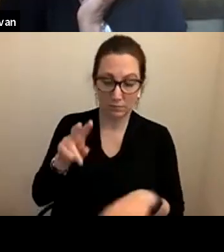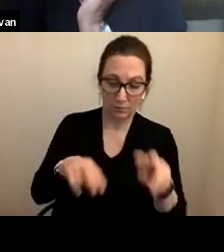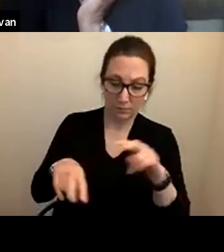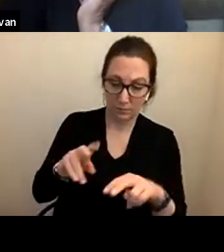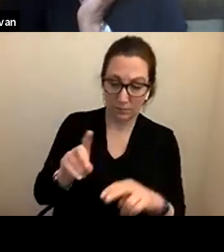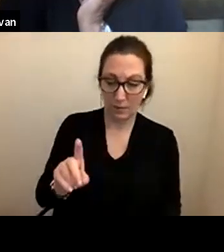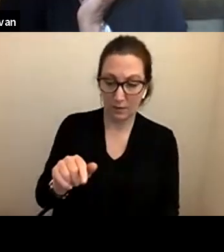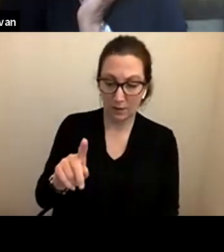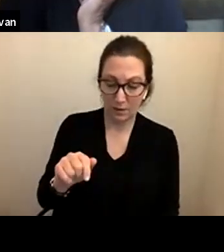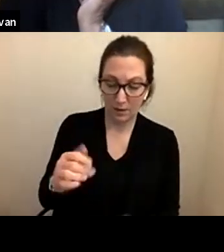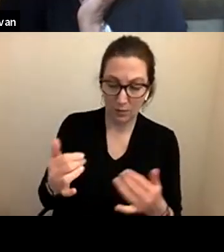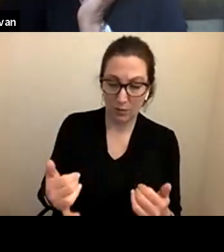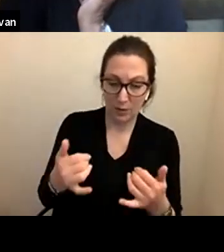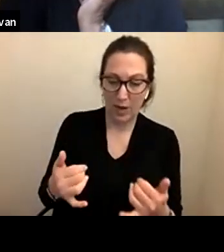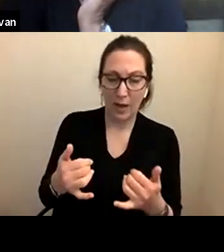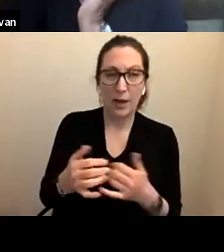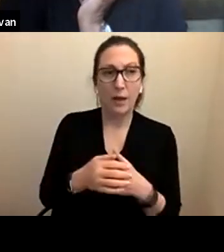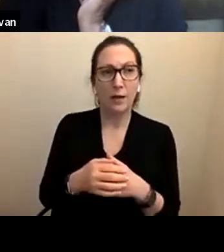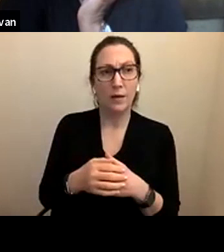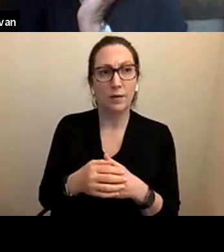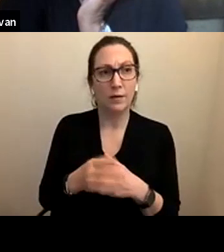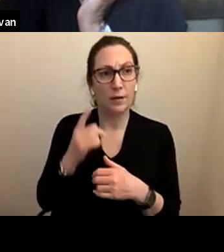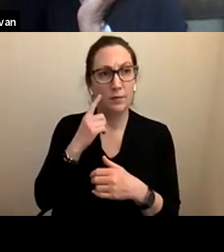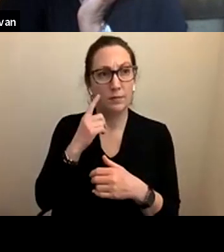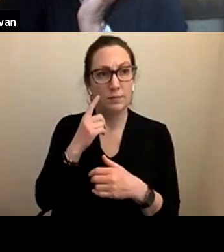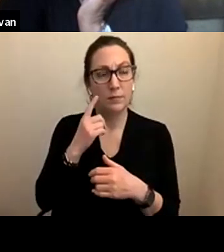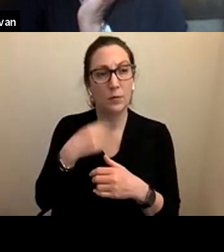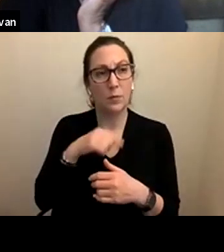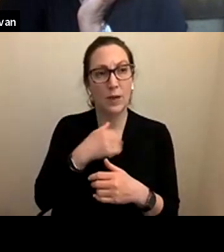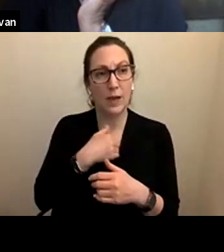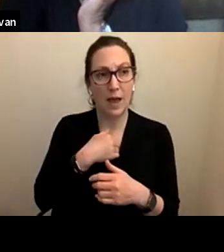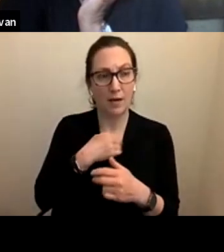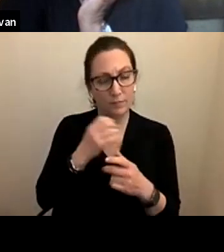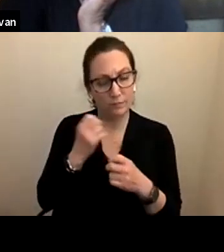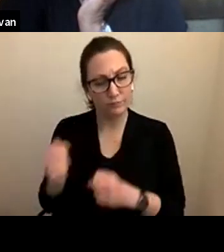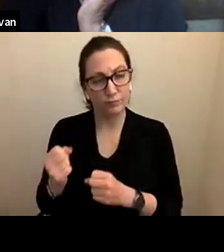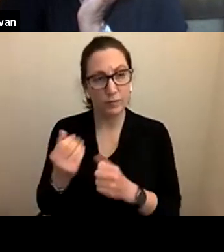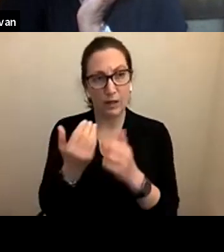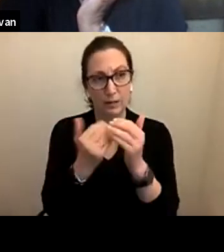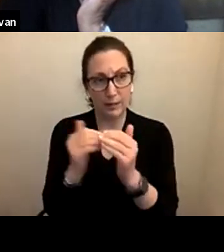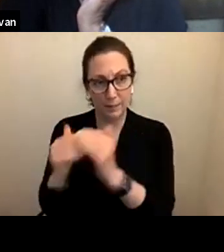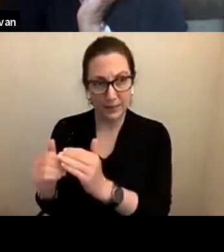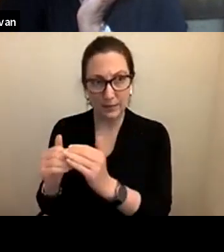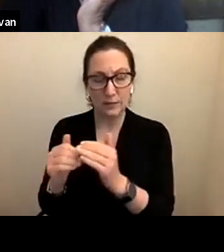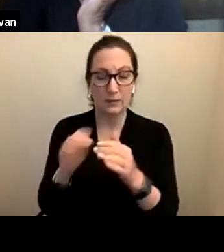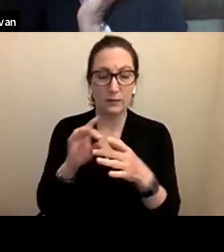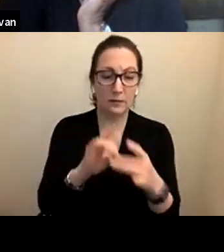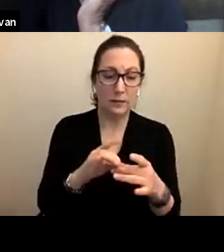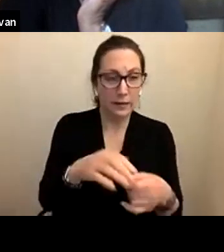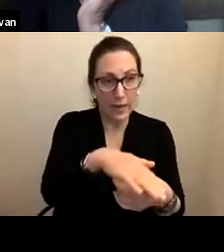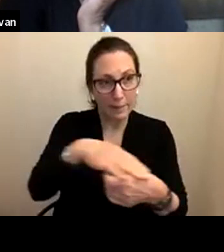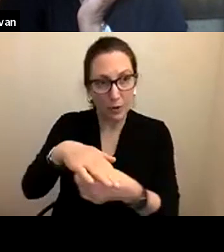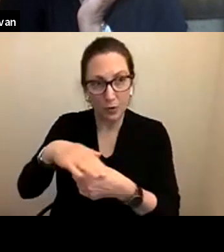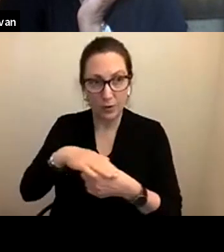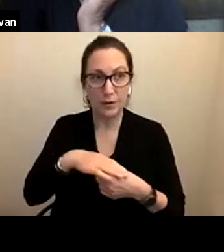with very kind of hard limits by any by neighborhood category in terms